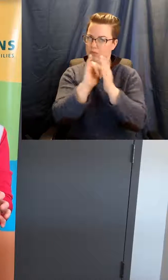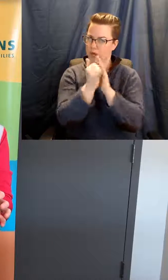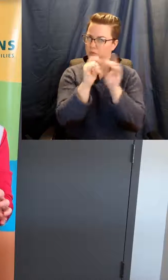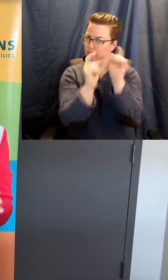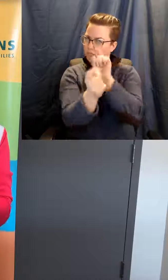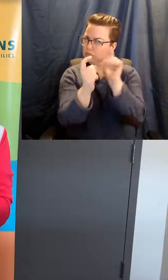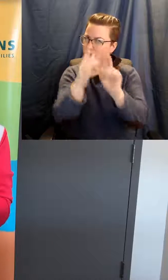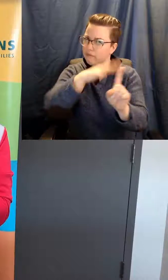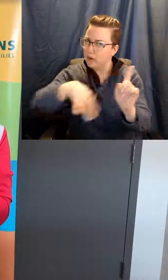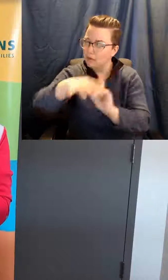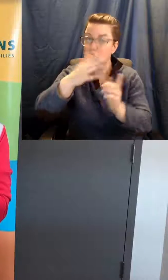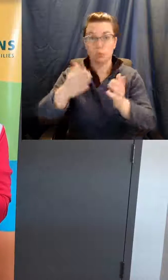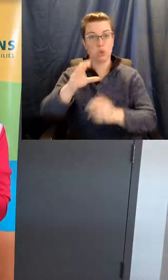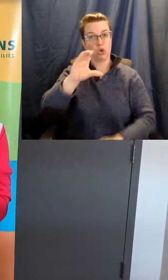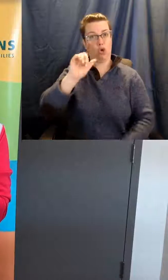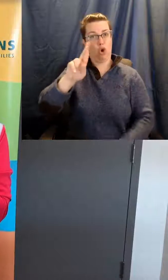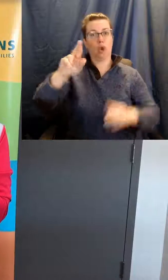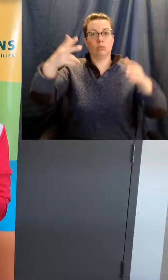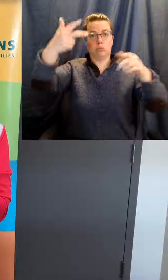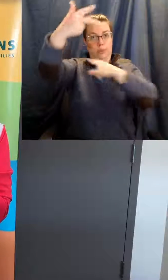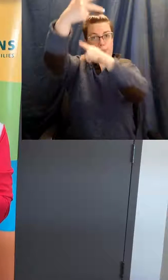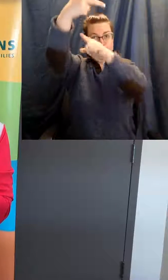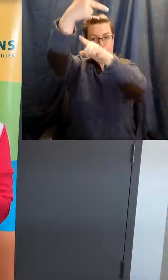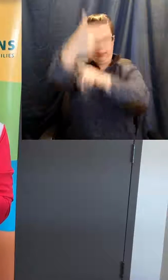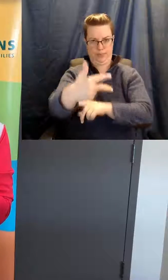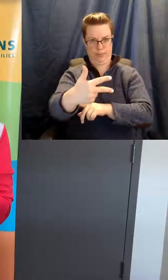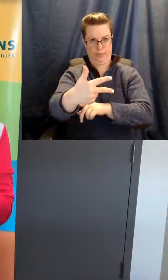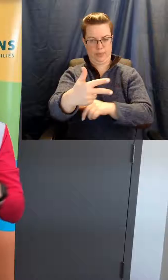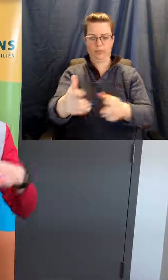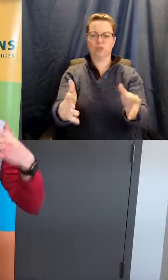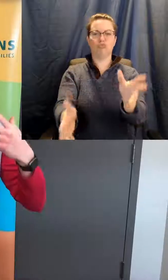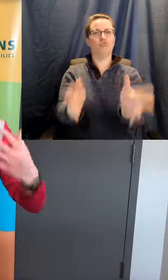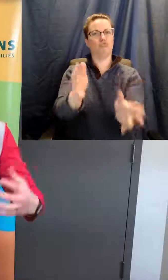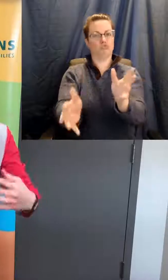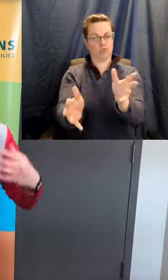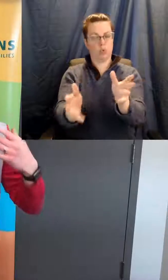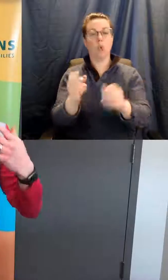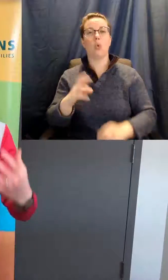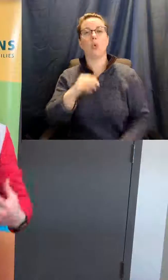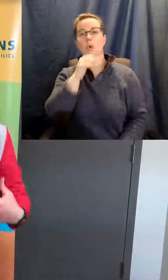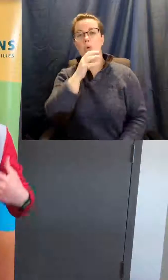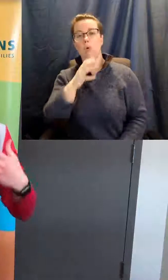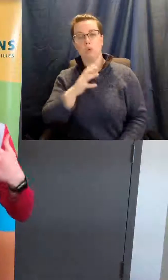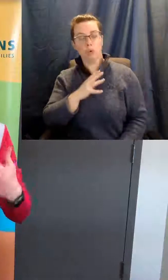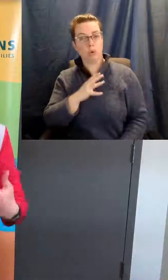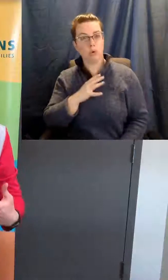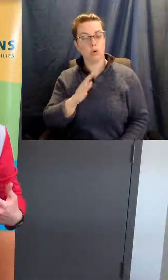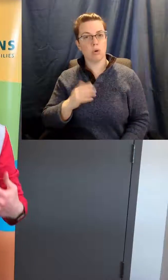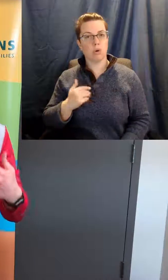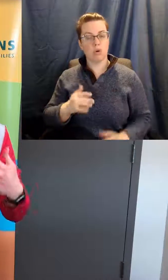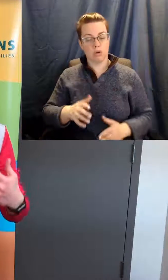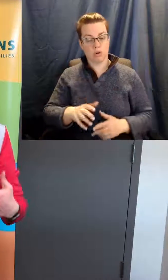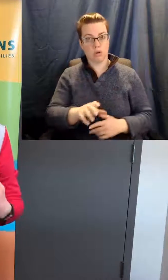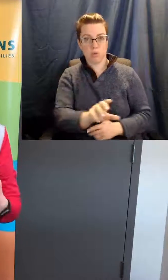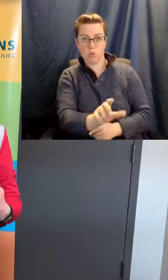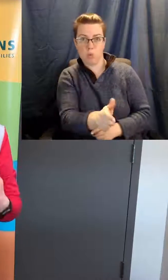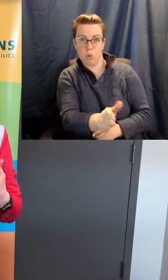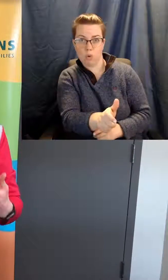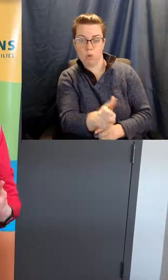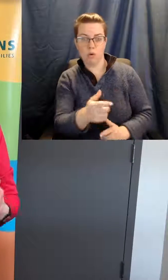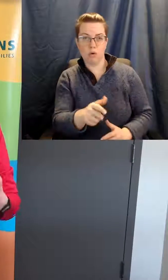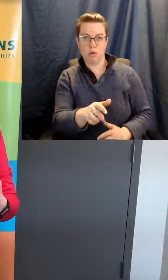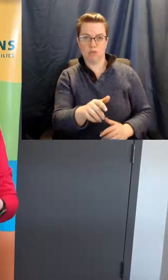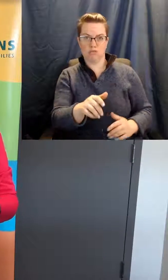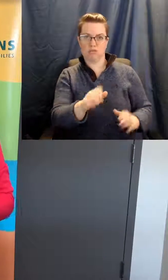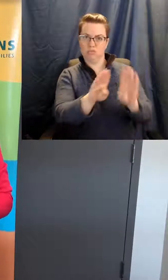Perhaps having a higher doorknob for this woman so that she doesn't have to reach so low as we try to think about how to design seniors' residence, creating doorknobs that